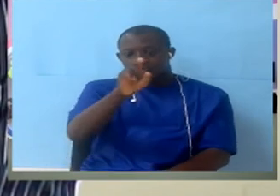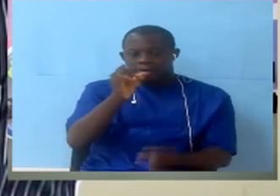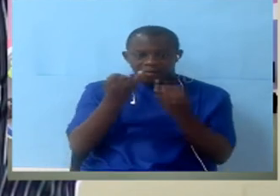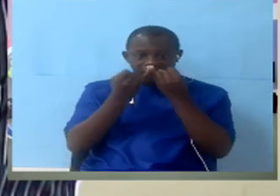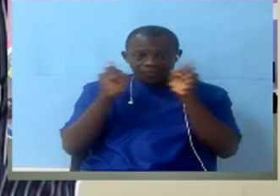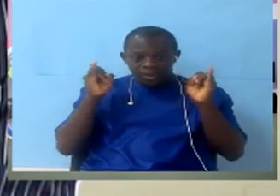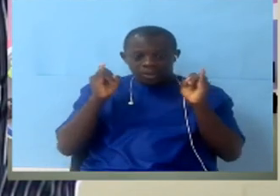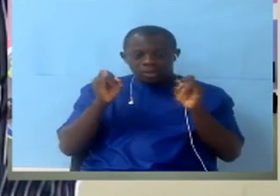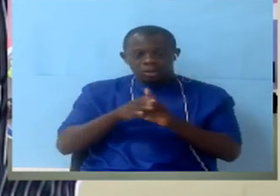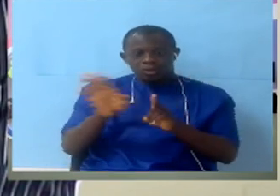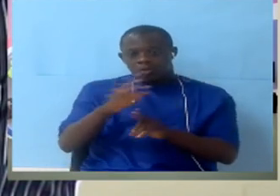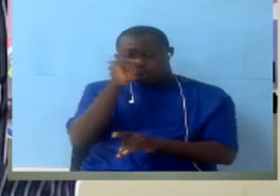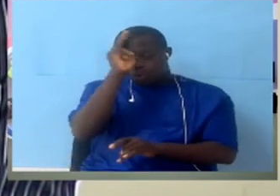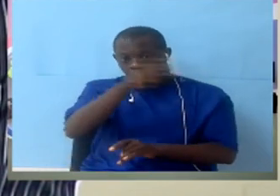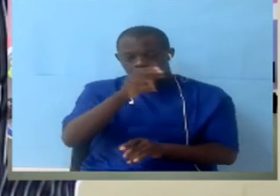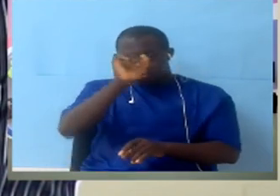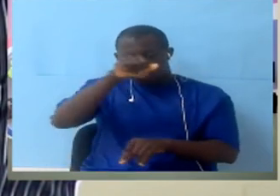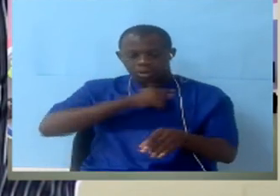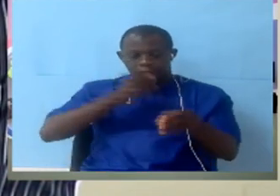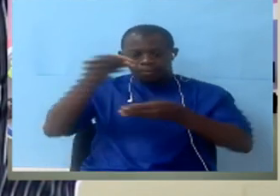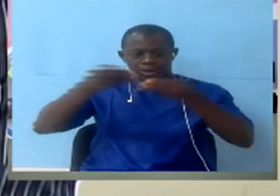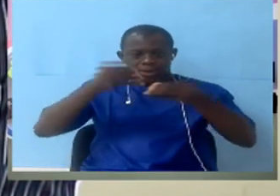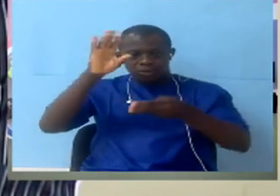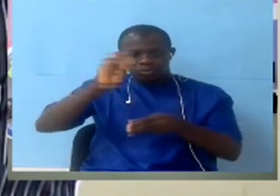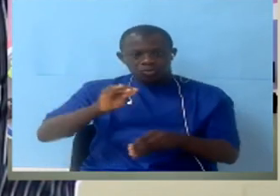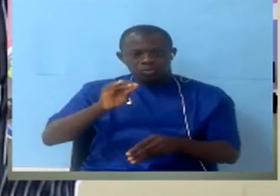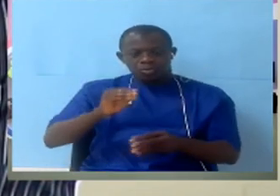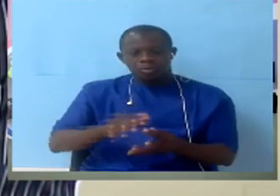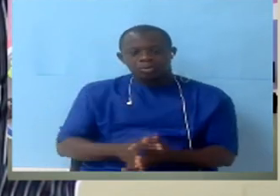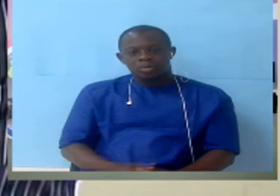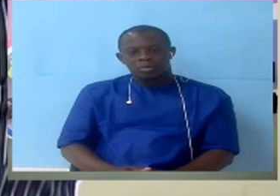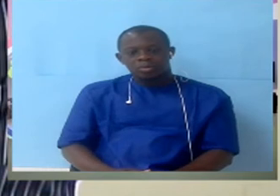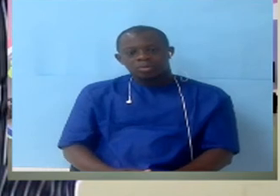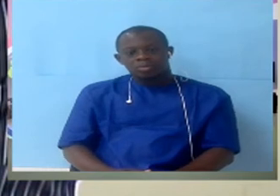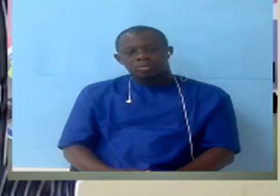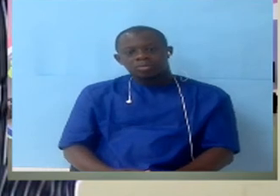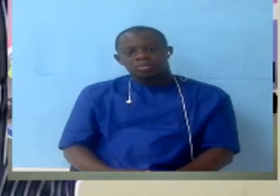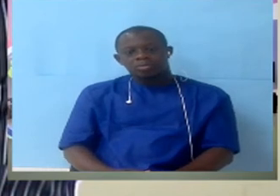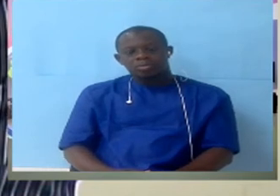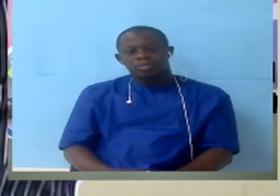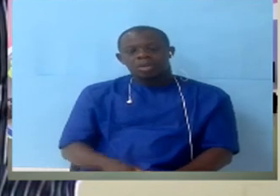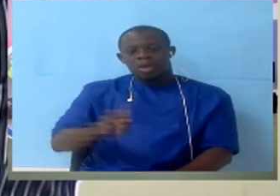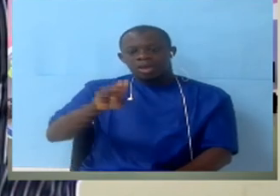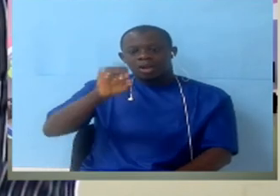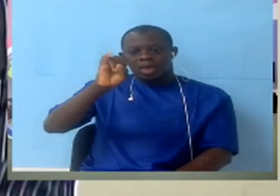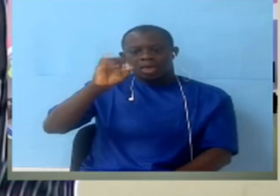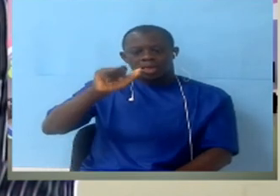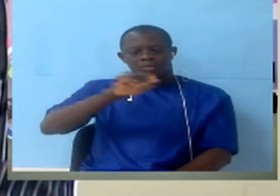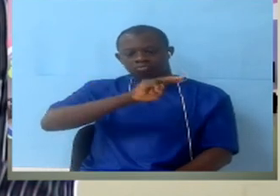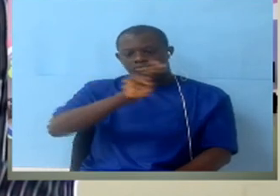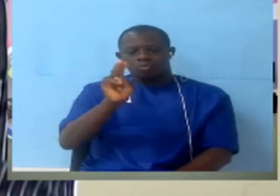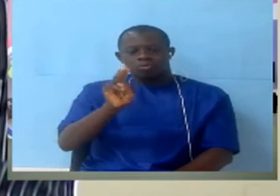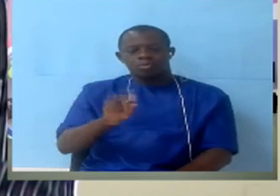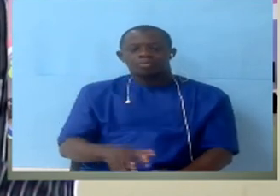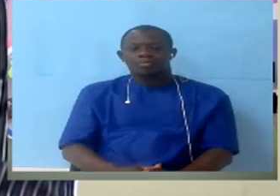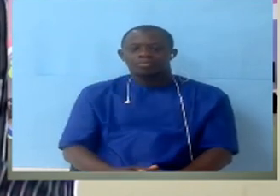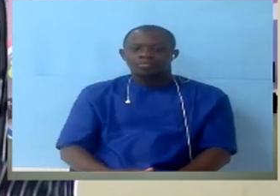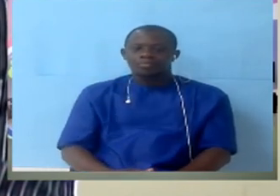business? Ebe fambul le bang puru kata su kono yela kul tama di fa yeba. Ana e hani. No.